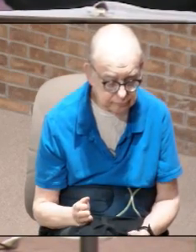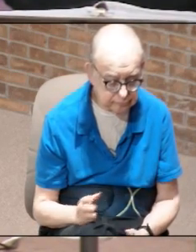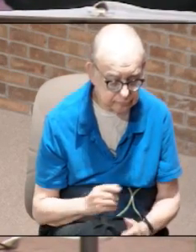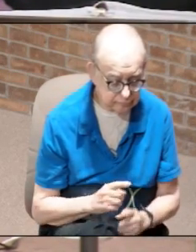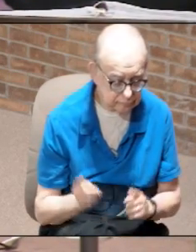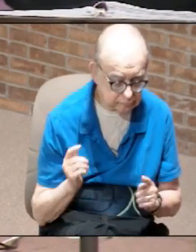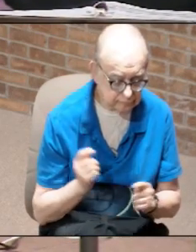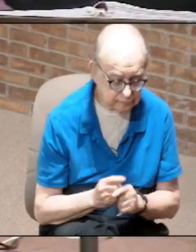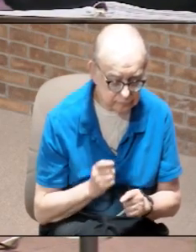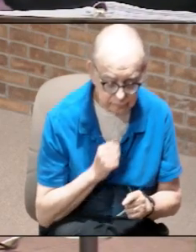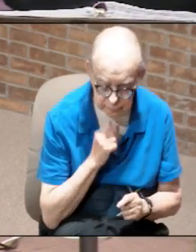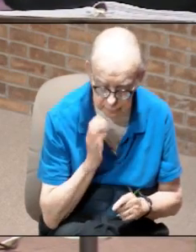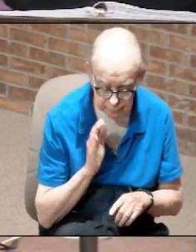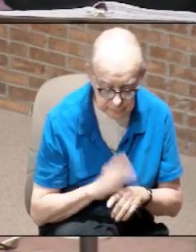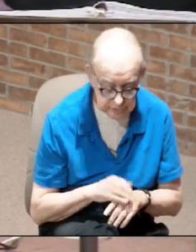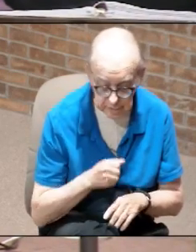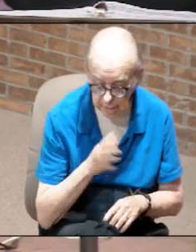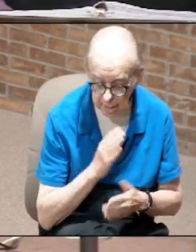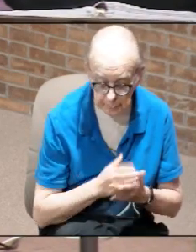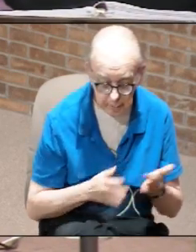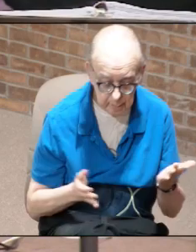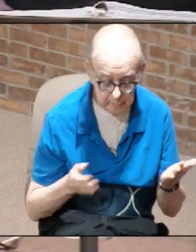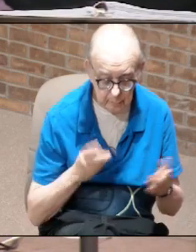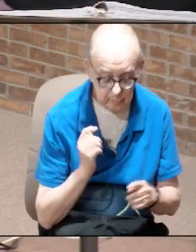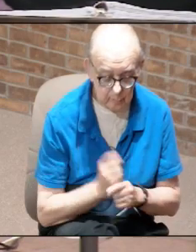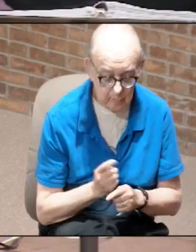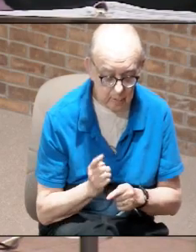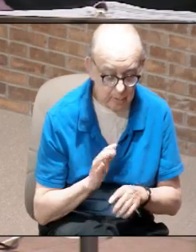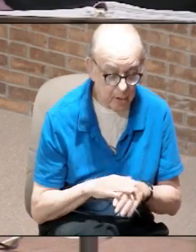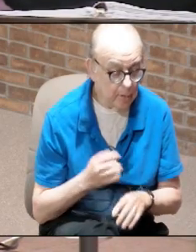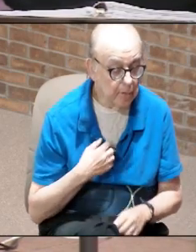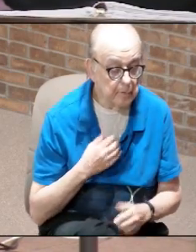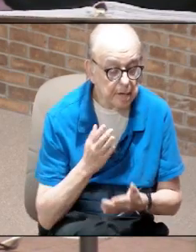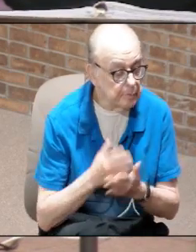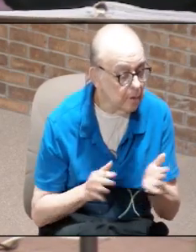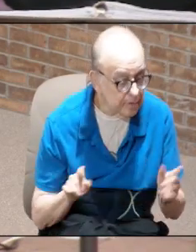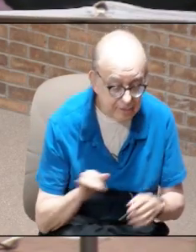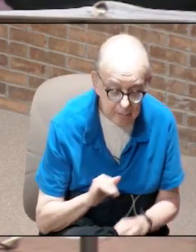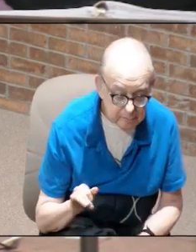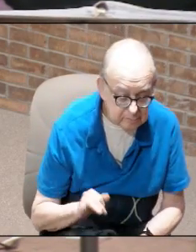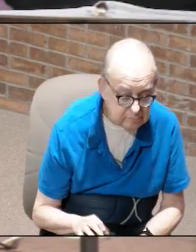So the trust isn't on the God part, the trust is on the me part.